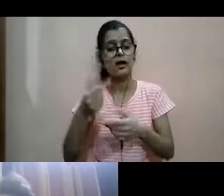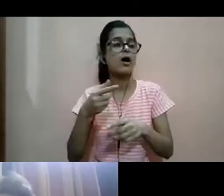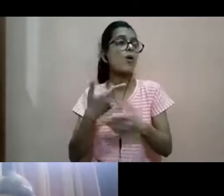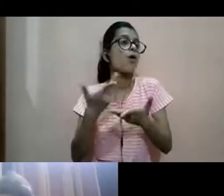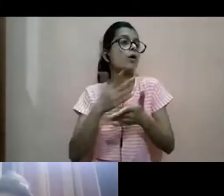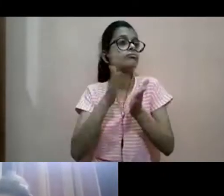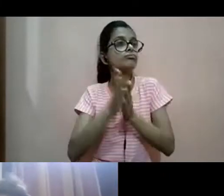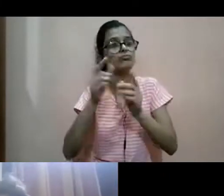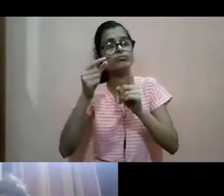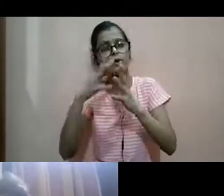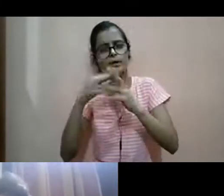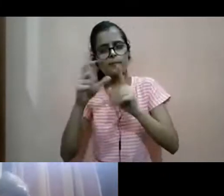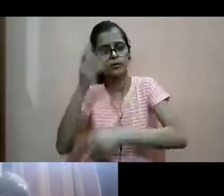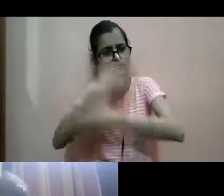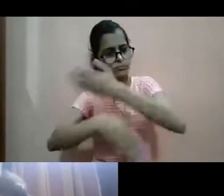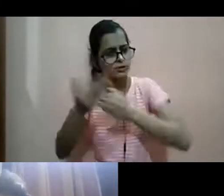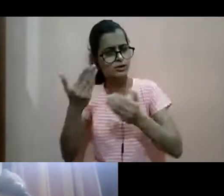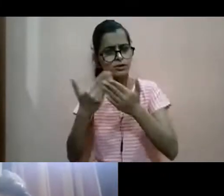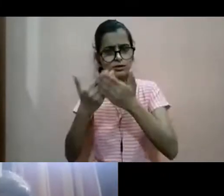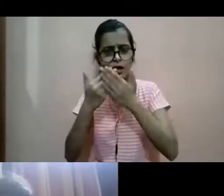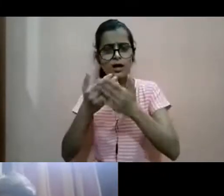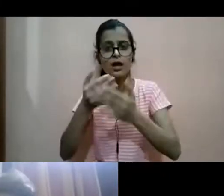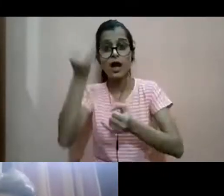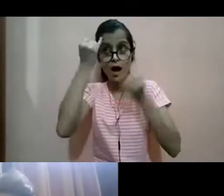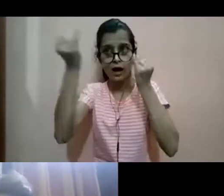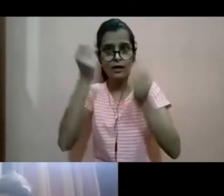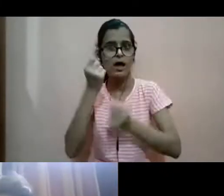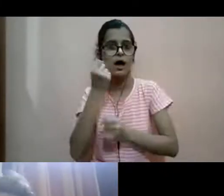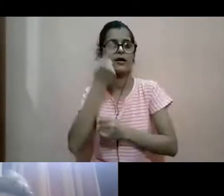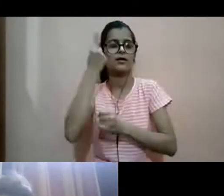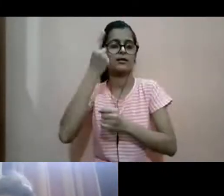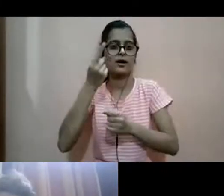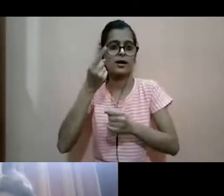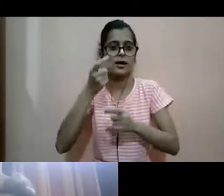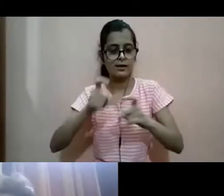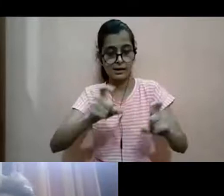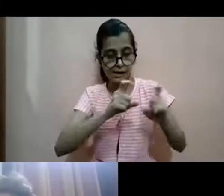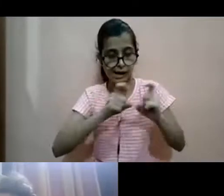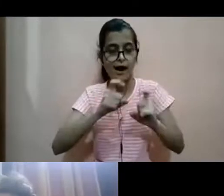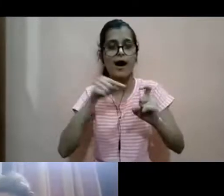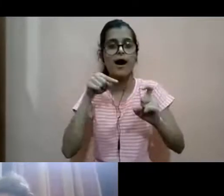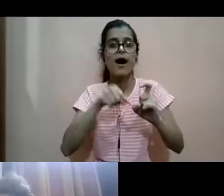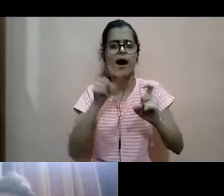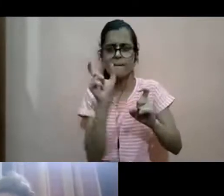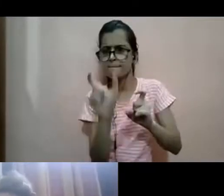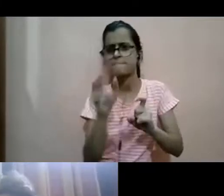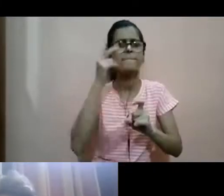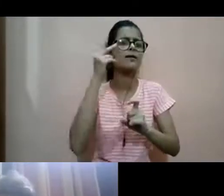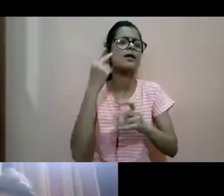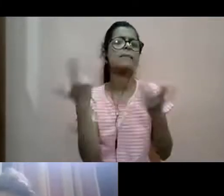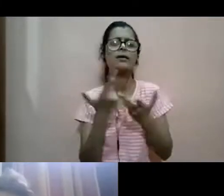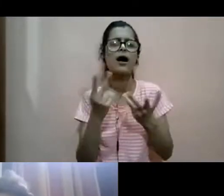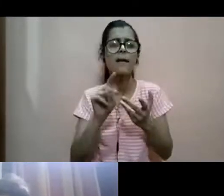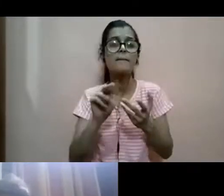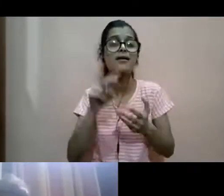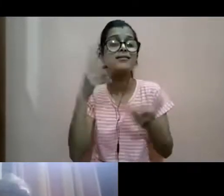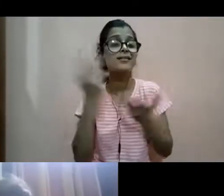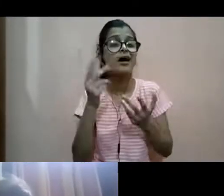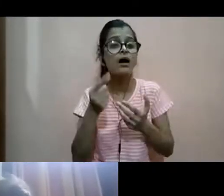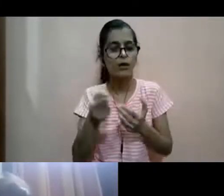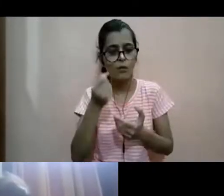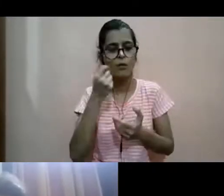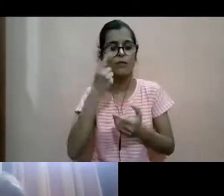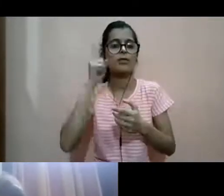studies, these ideas, these understandings of care would be taken aboard so that research can be